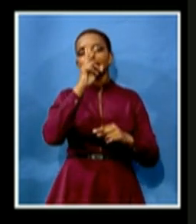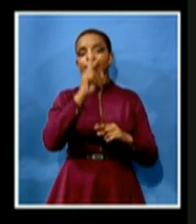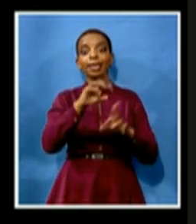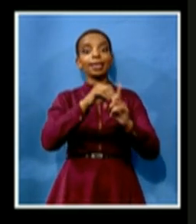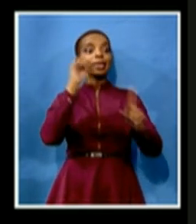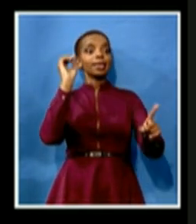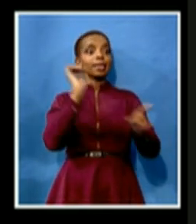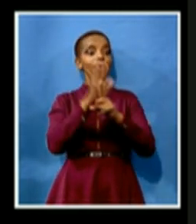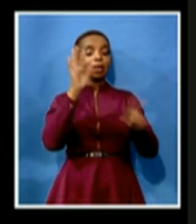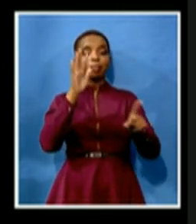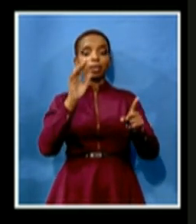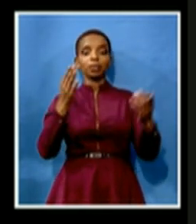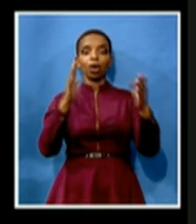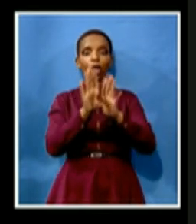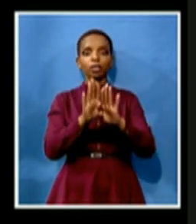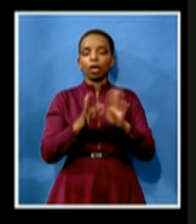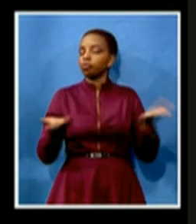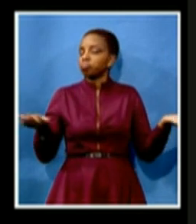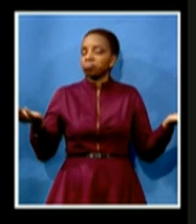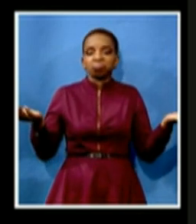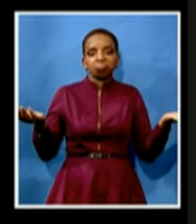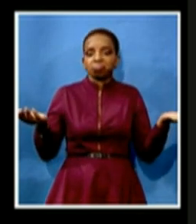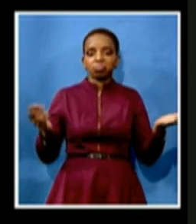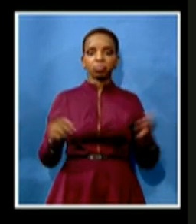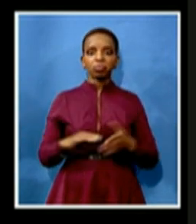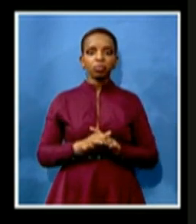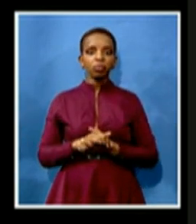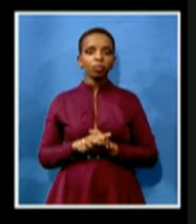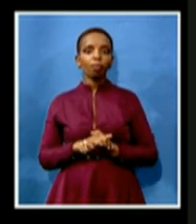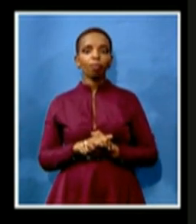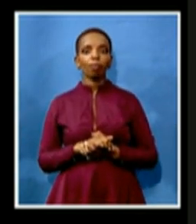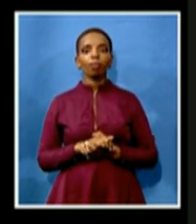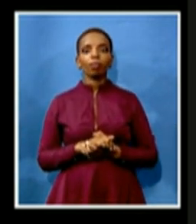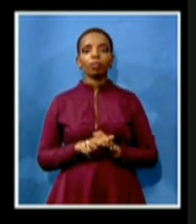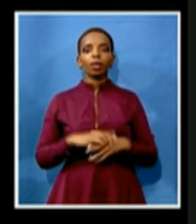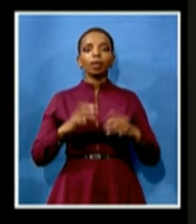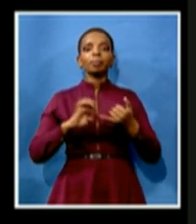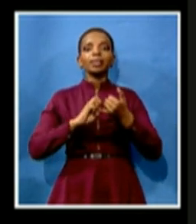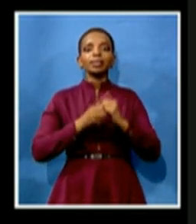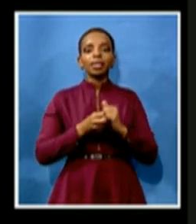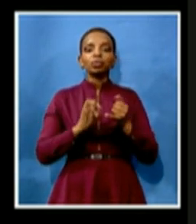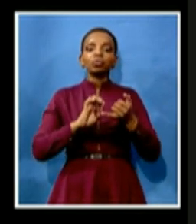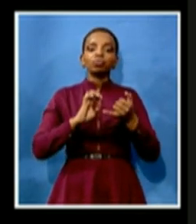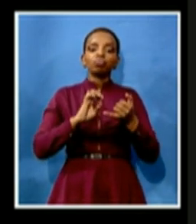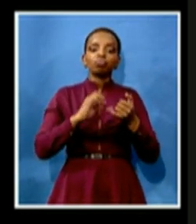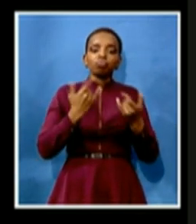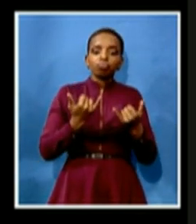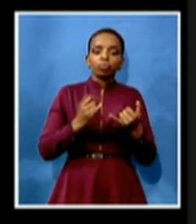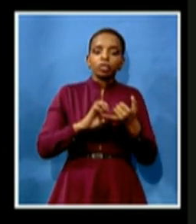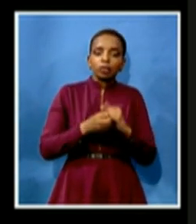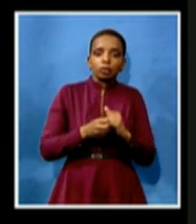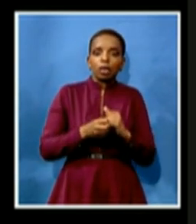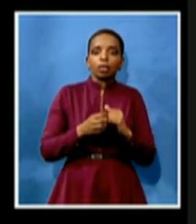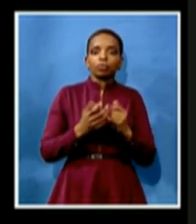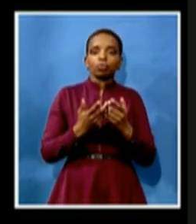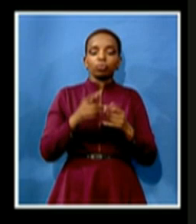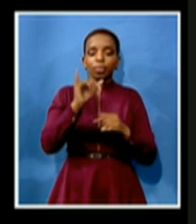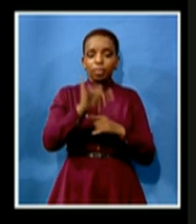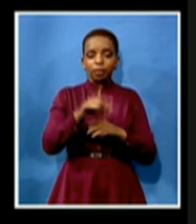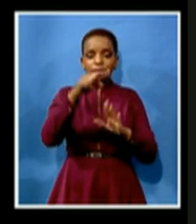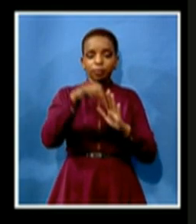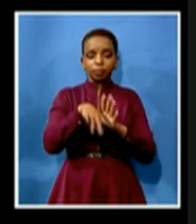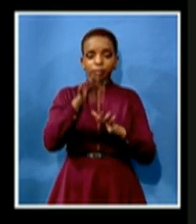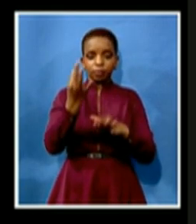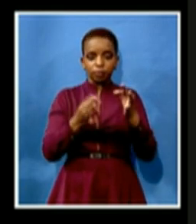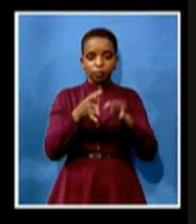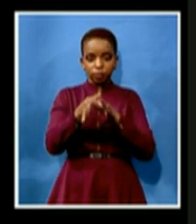We just to try and unpack that a little bit, what we think is the missing link and what is being missed in the